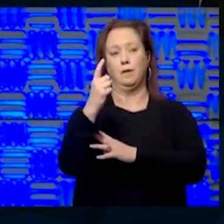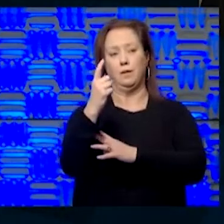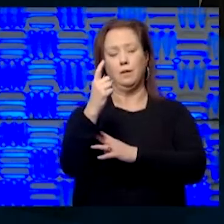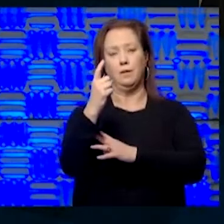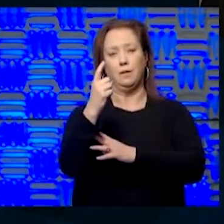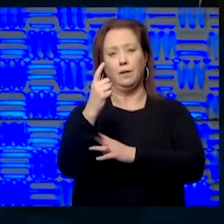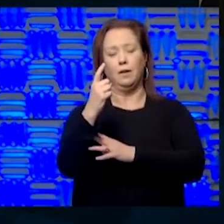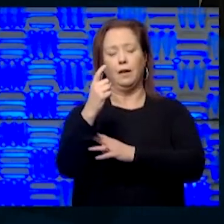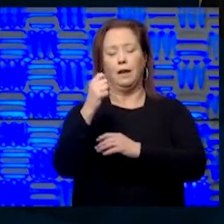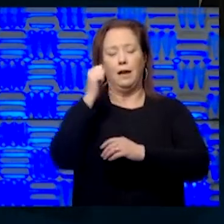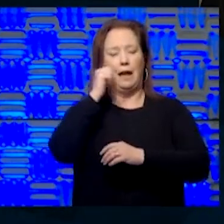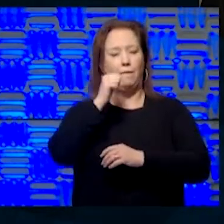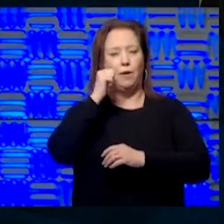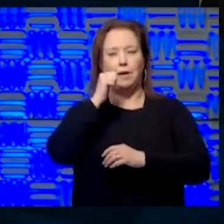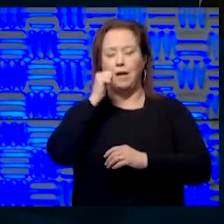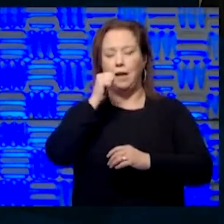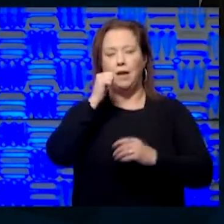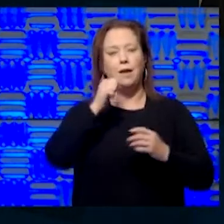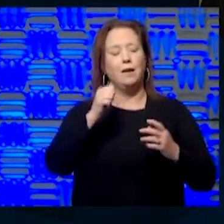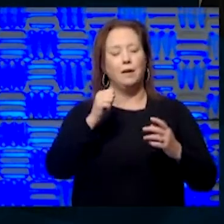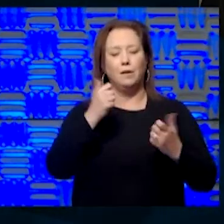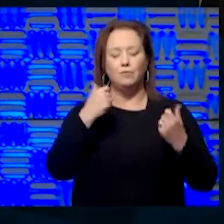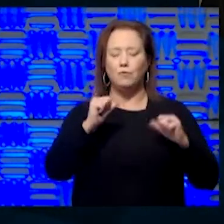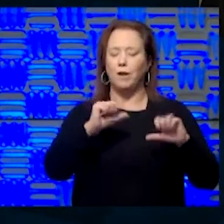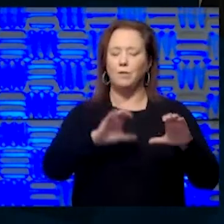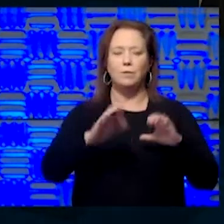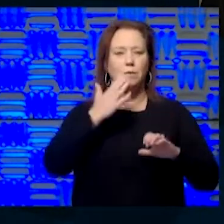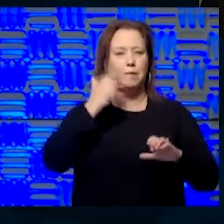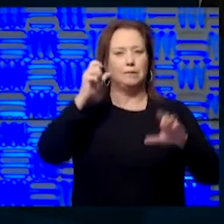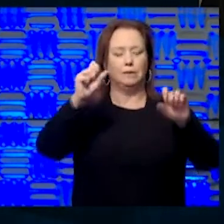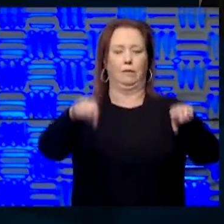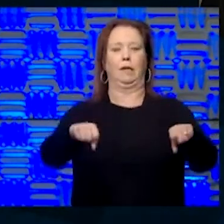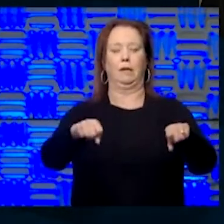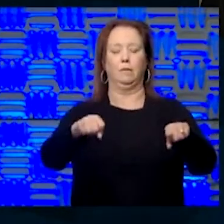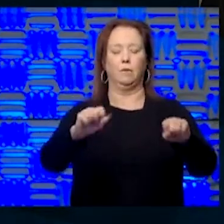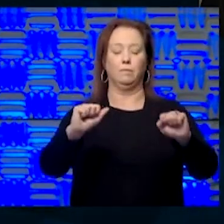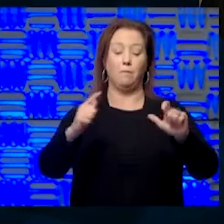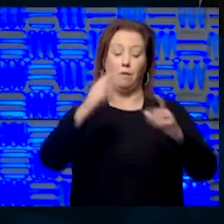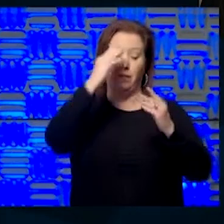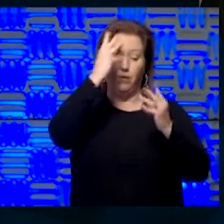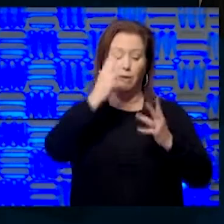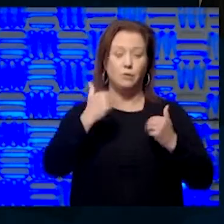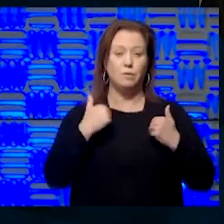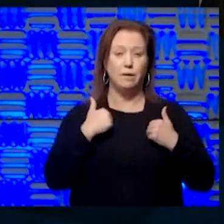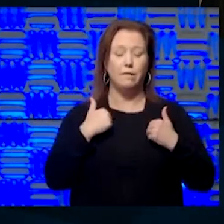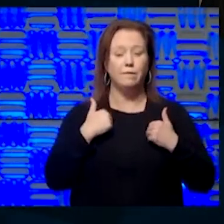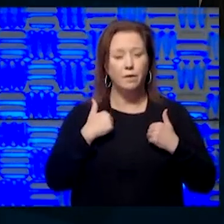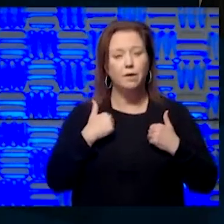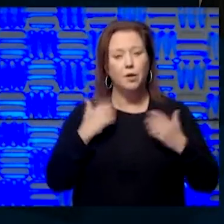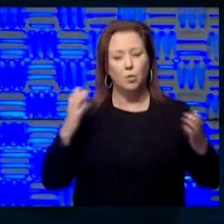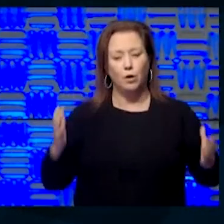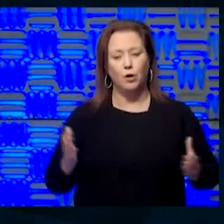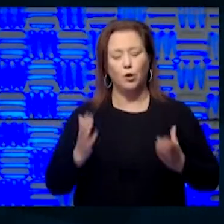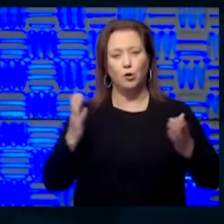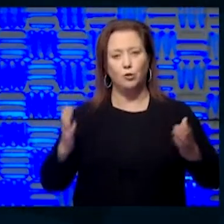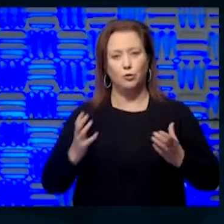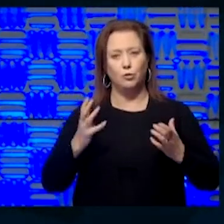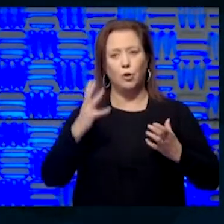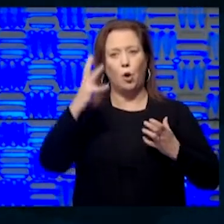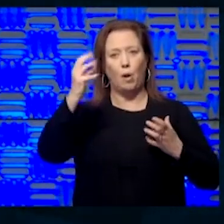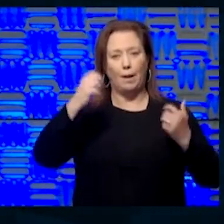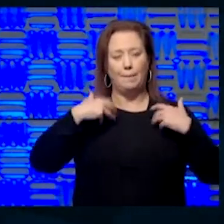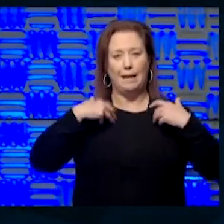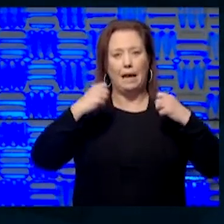just day by day and trying to do the best we can with the information that we have, and still encouraging people to get out